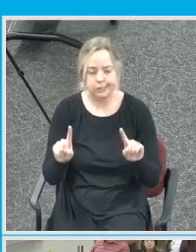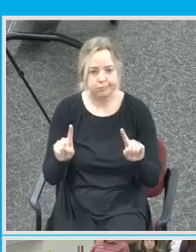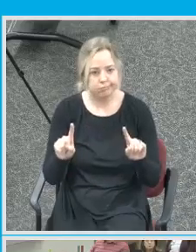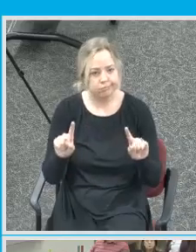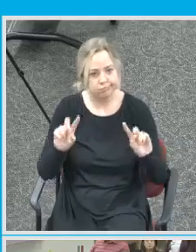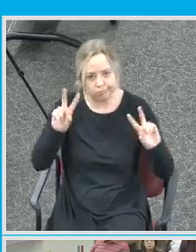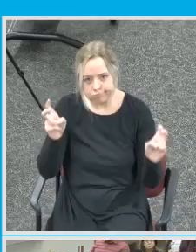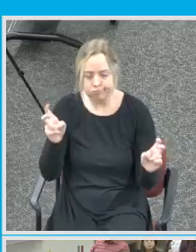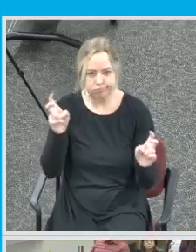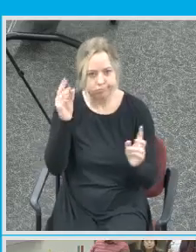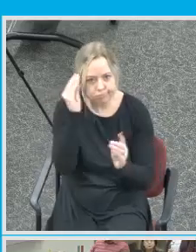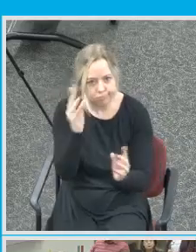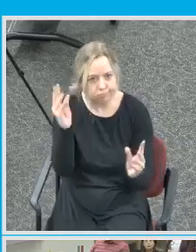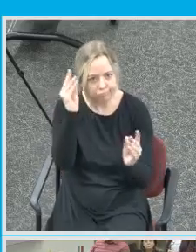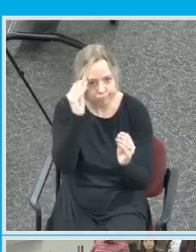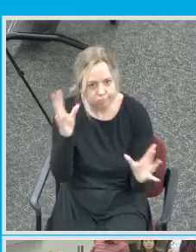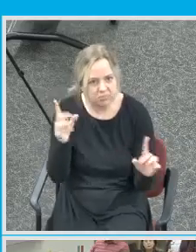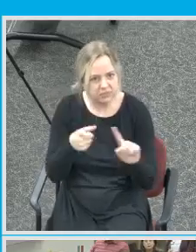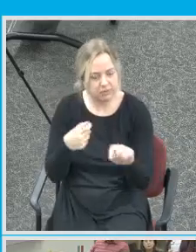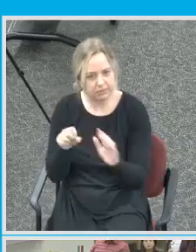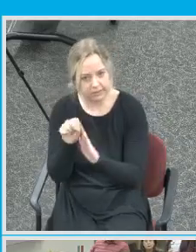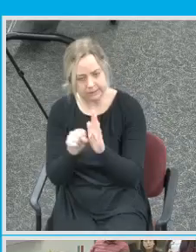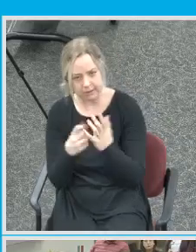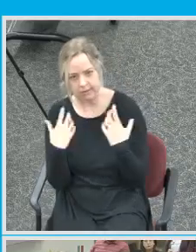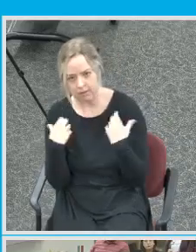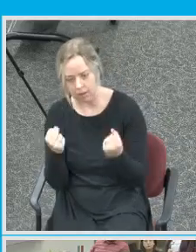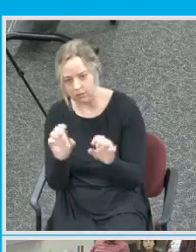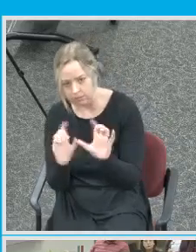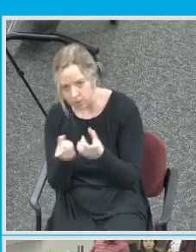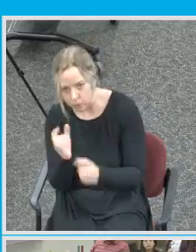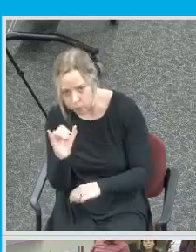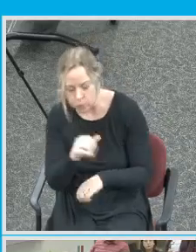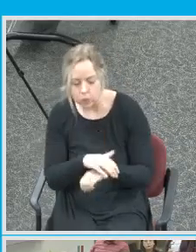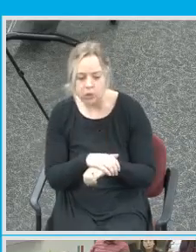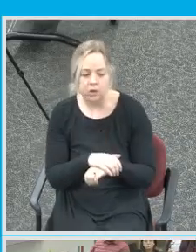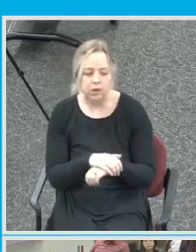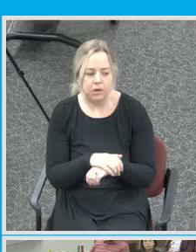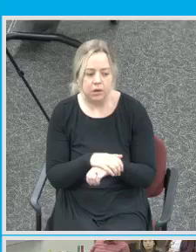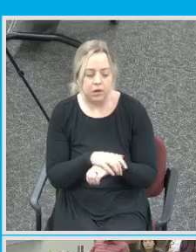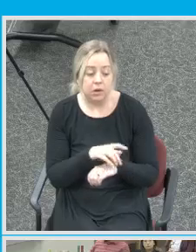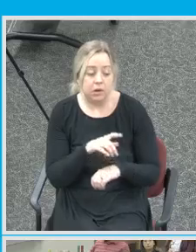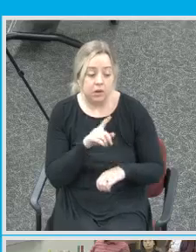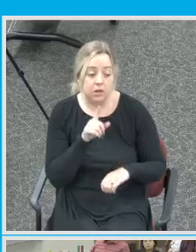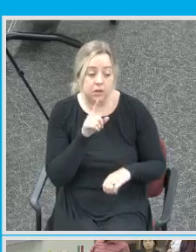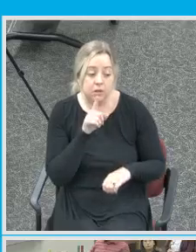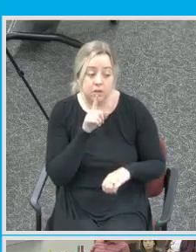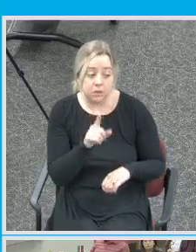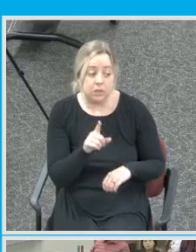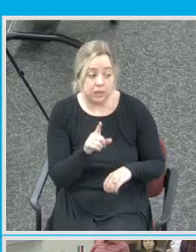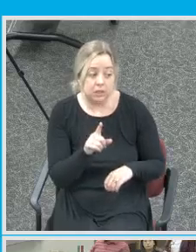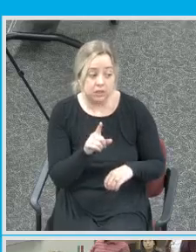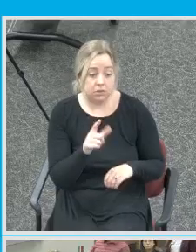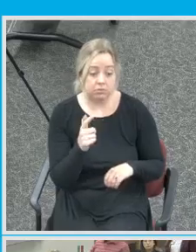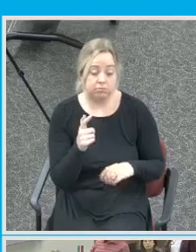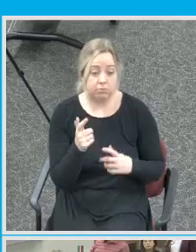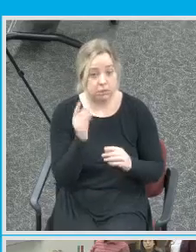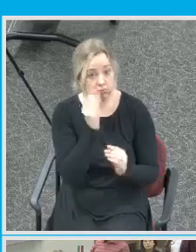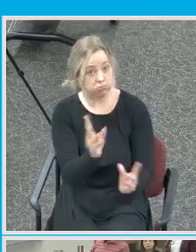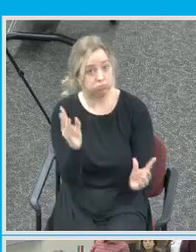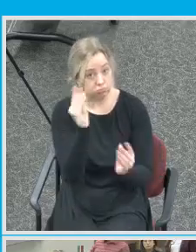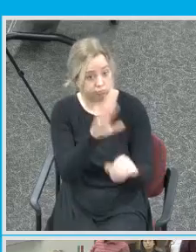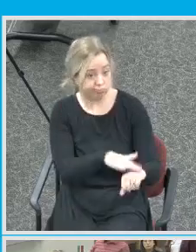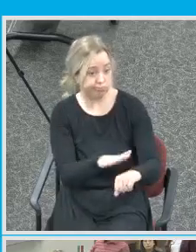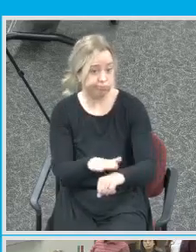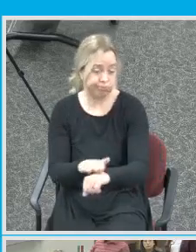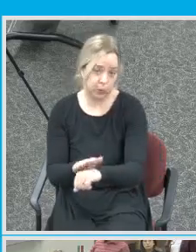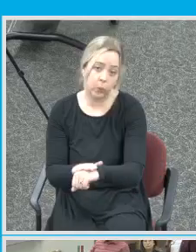alerts from the State Health Department and from us in El Paso County about, at least early on, right, about the fact that we are going to have